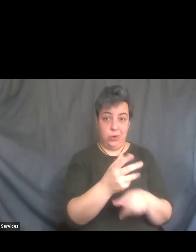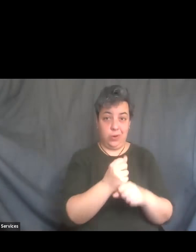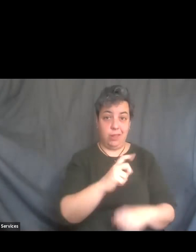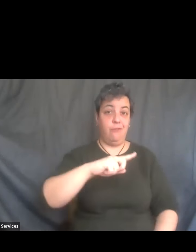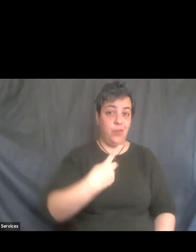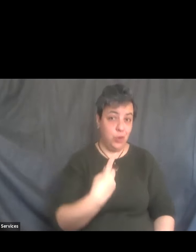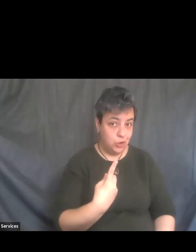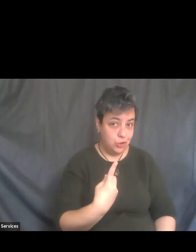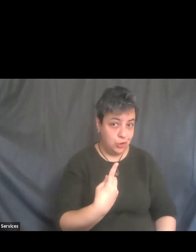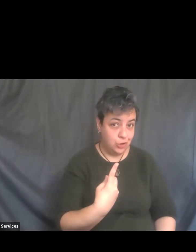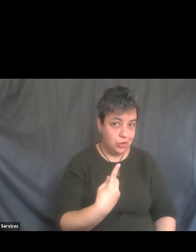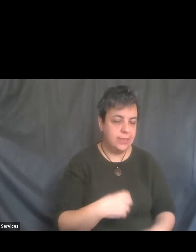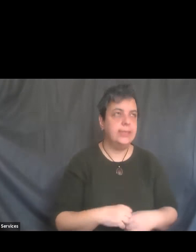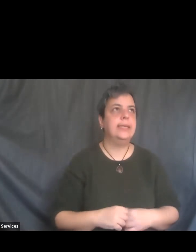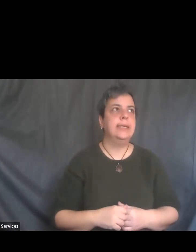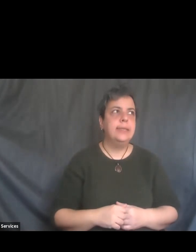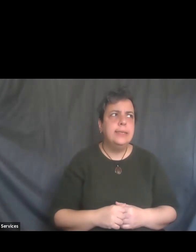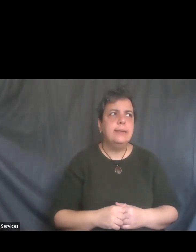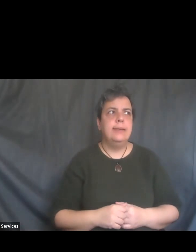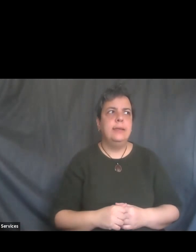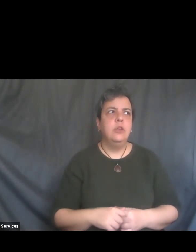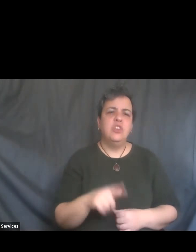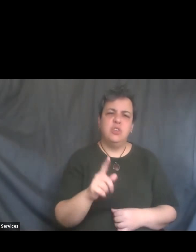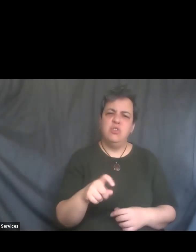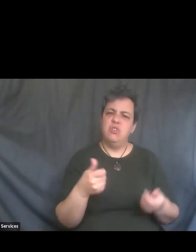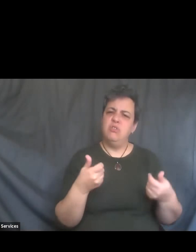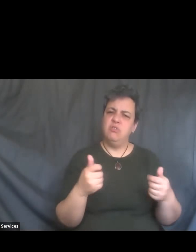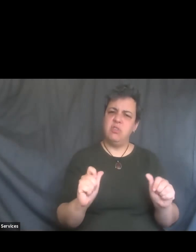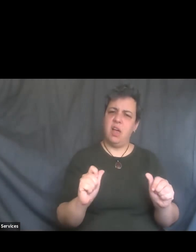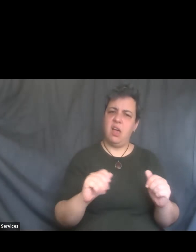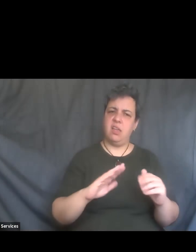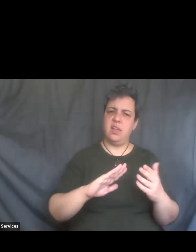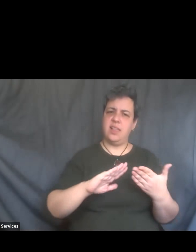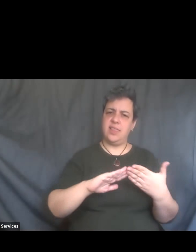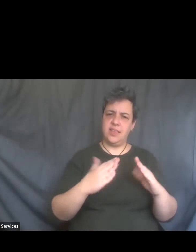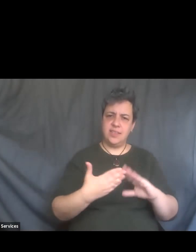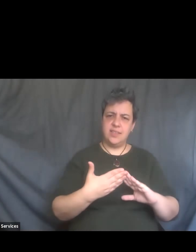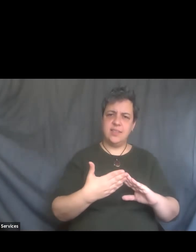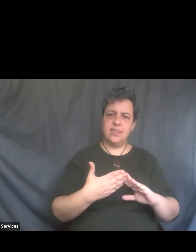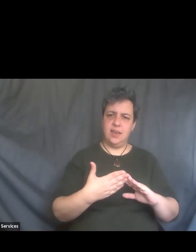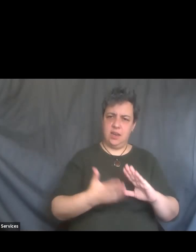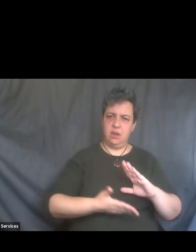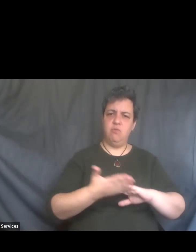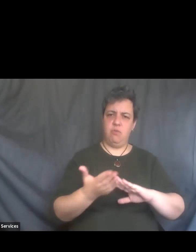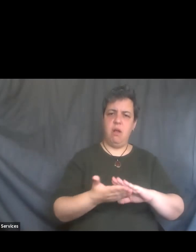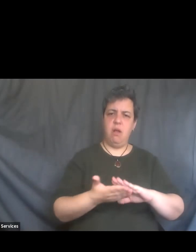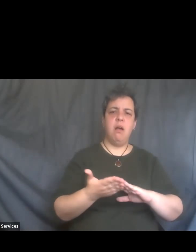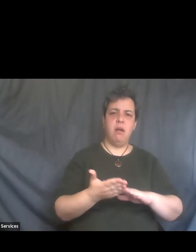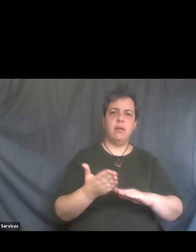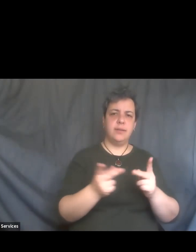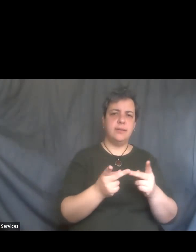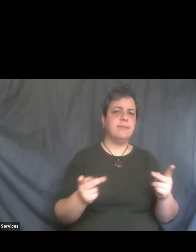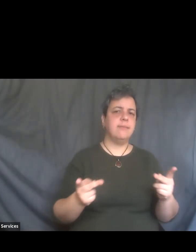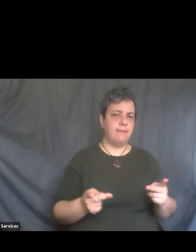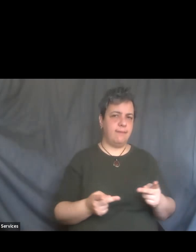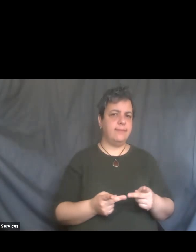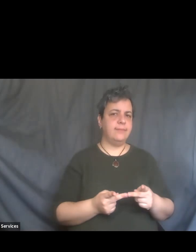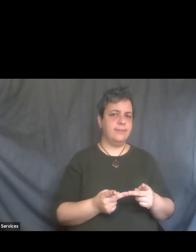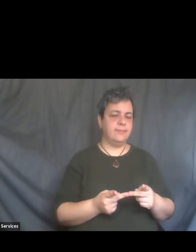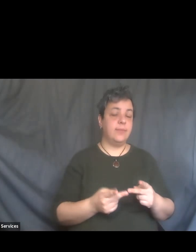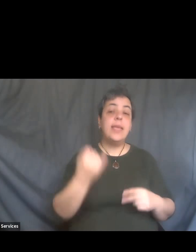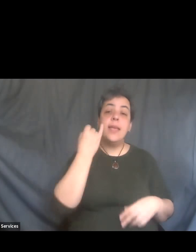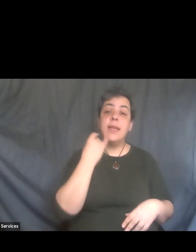you should try the city run sites. If you're saying you're not